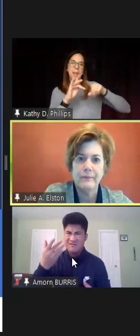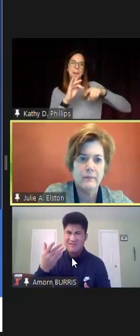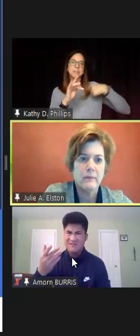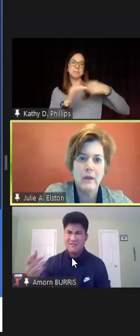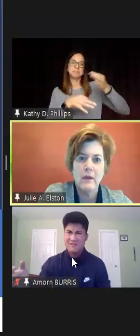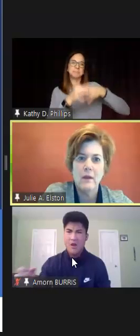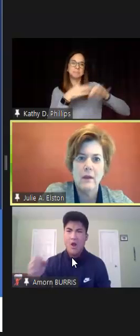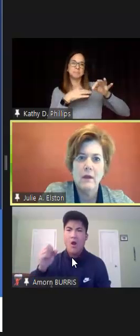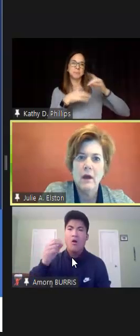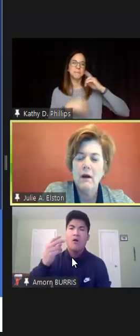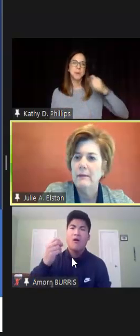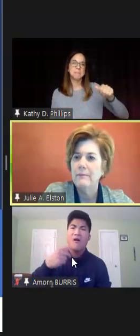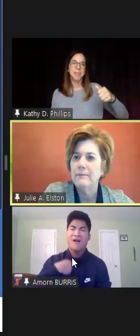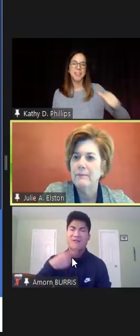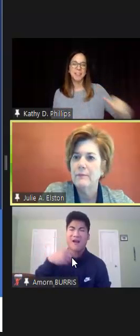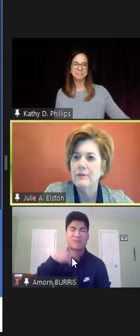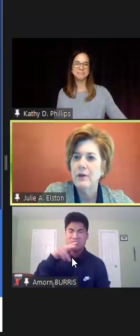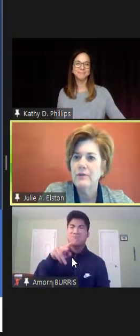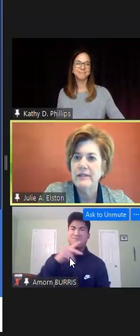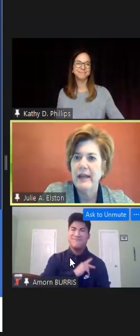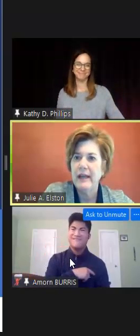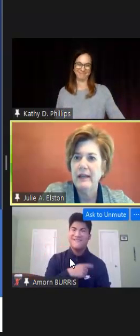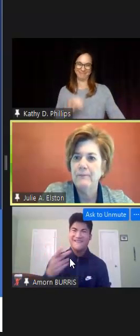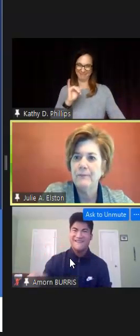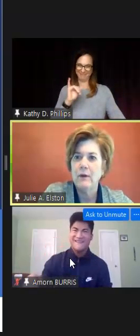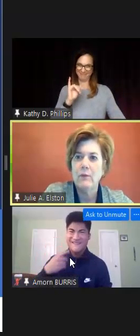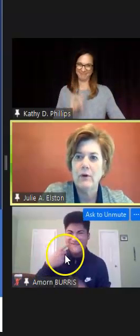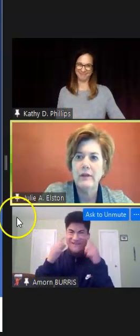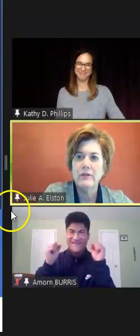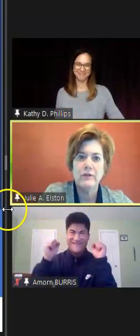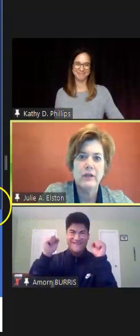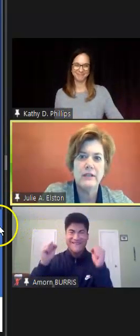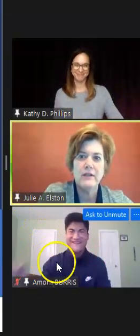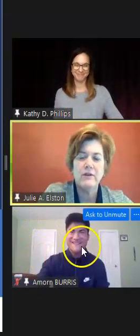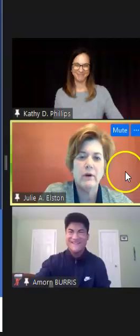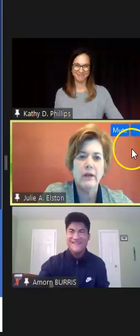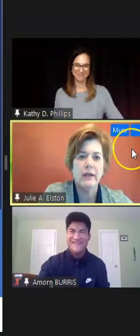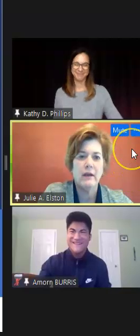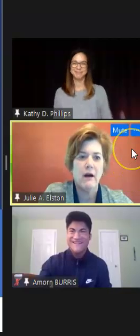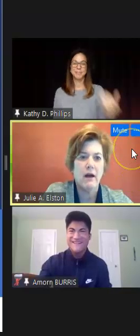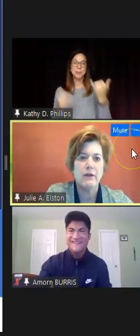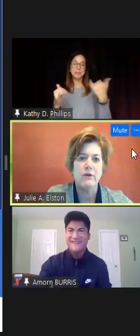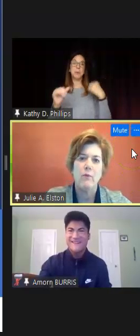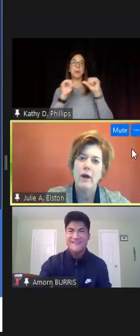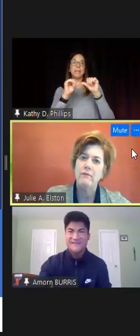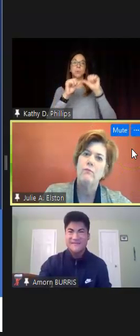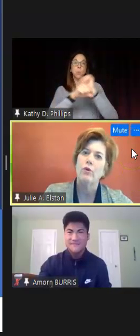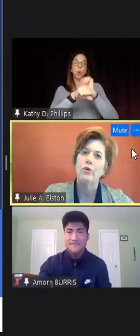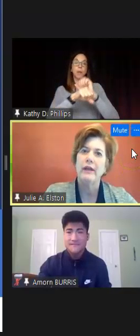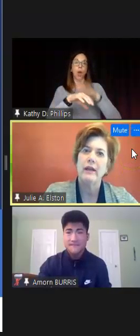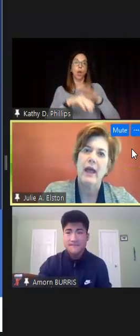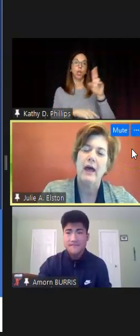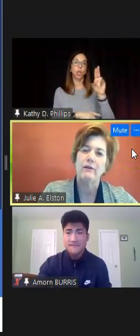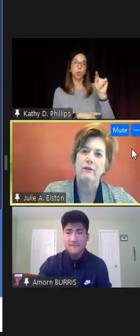Okay. All right. So today we're going to continue working on Unit 1.